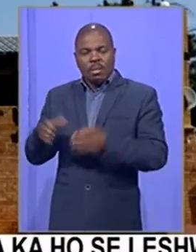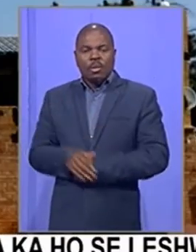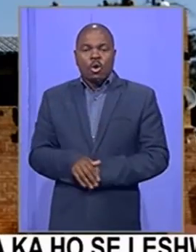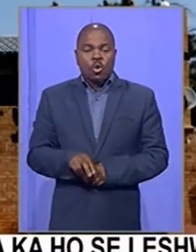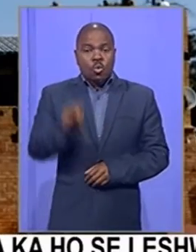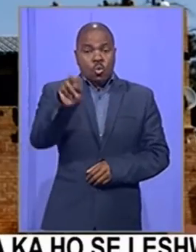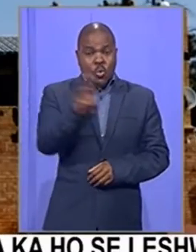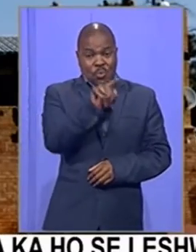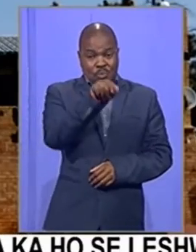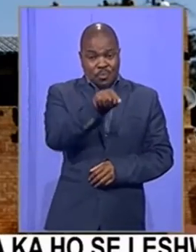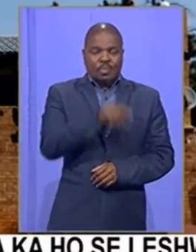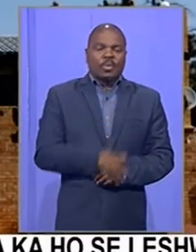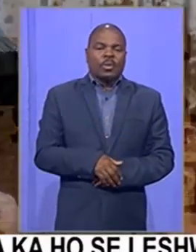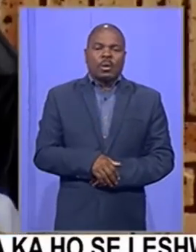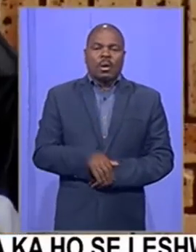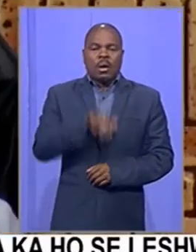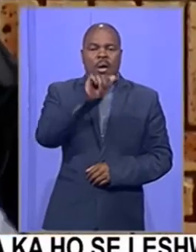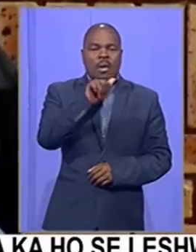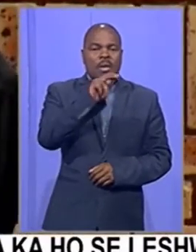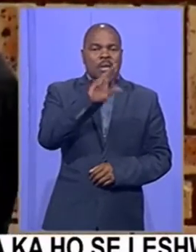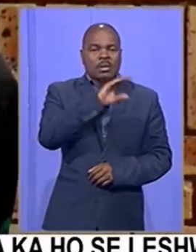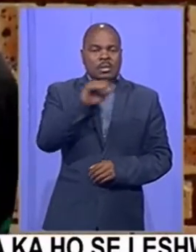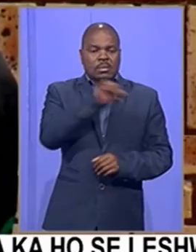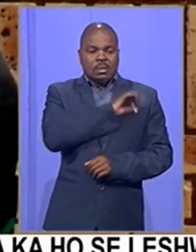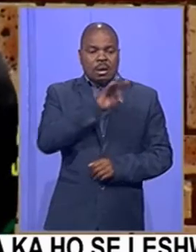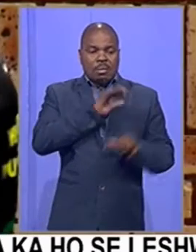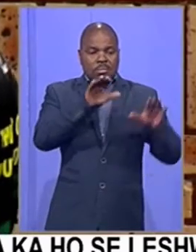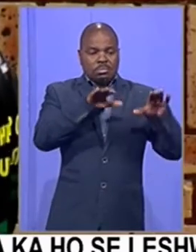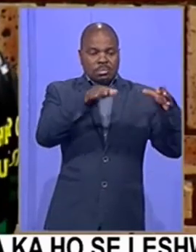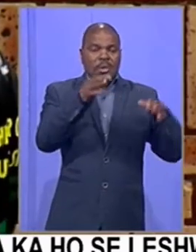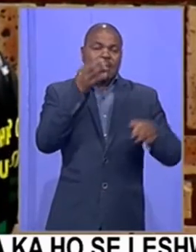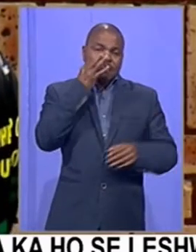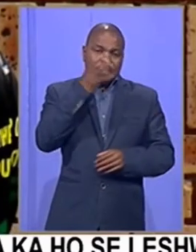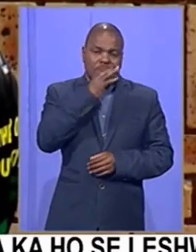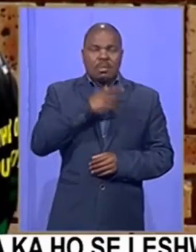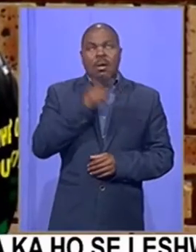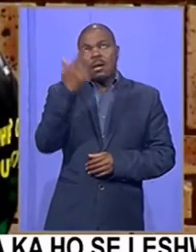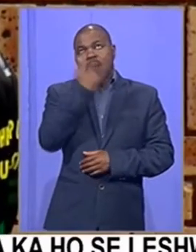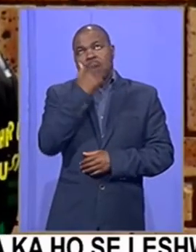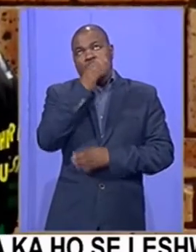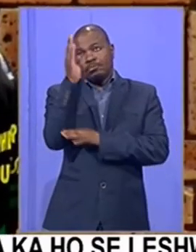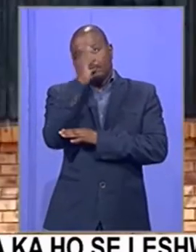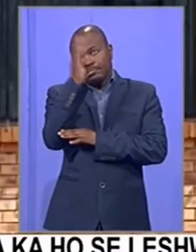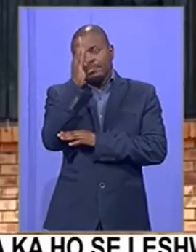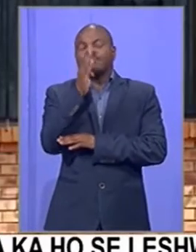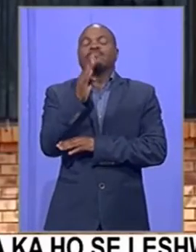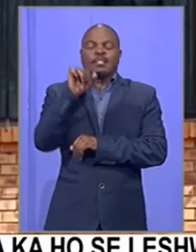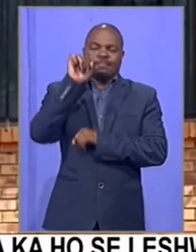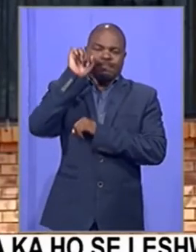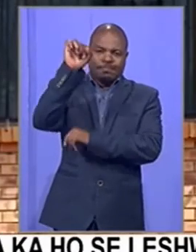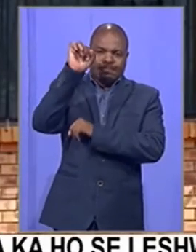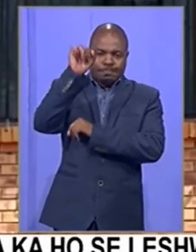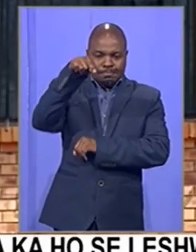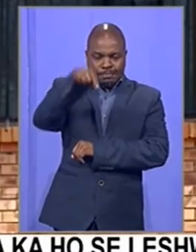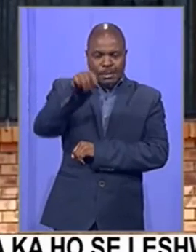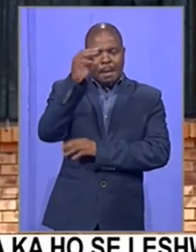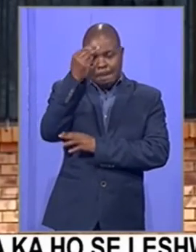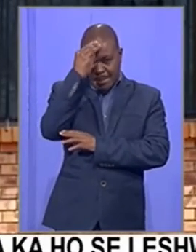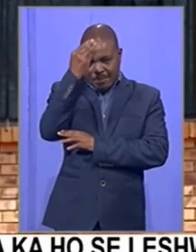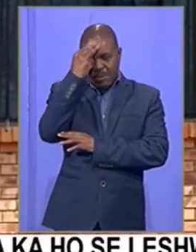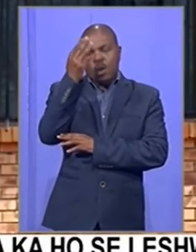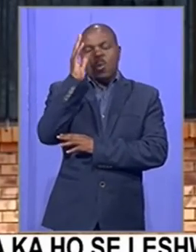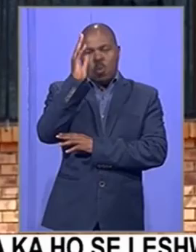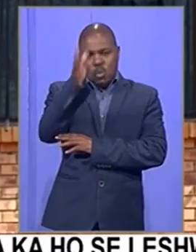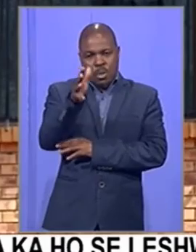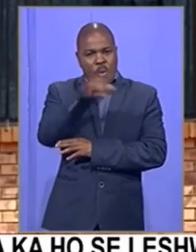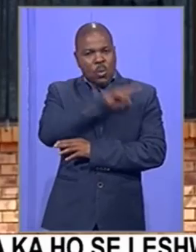West. Basebeletsi ba ANC ba boletse ha batla piketha nakong ya dijo tsa motshiare dikantorong tsa province Mahikeng le bona ba lla ka ho